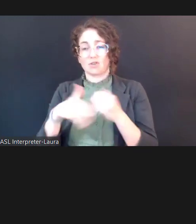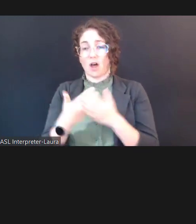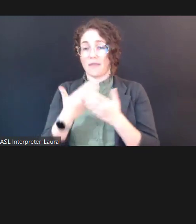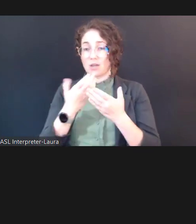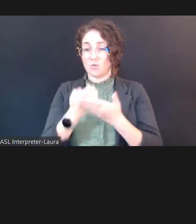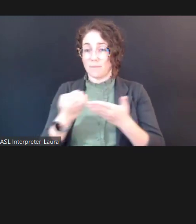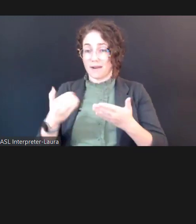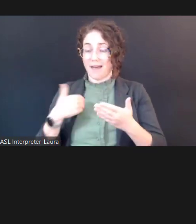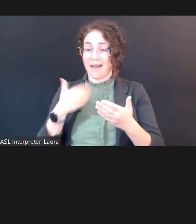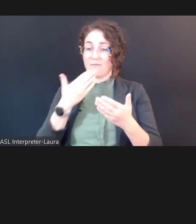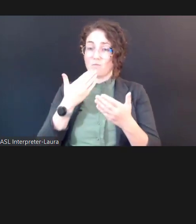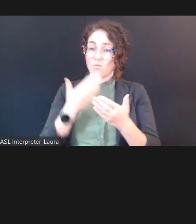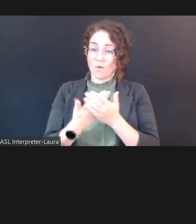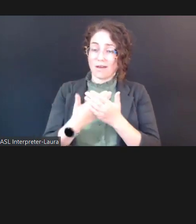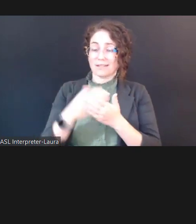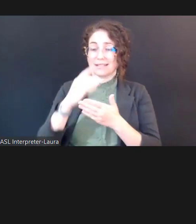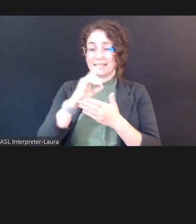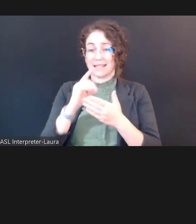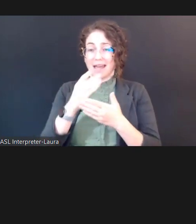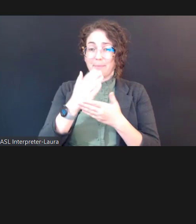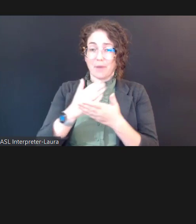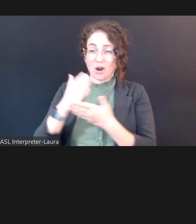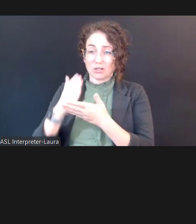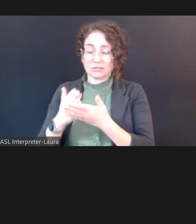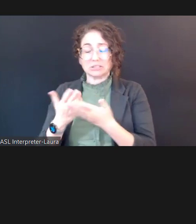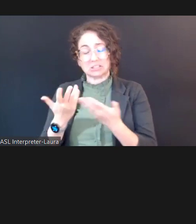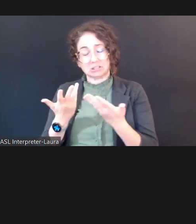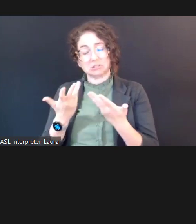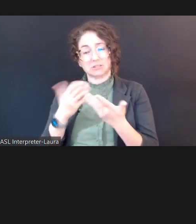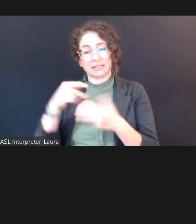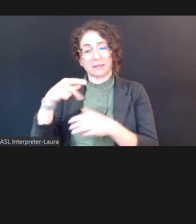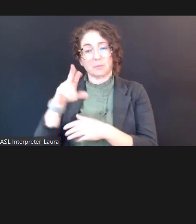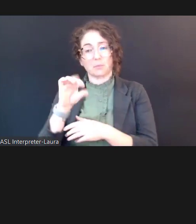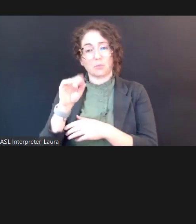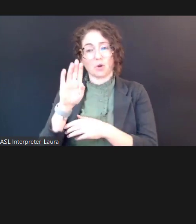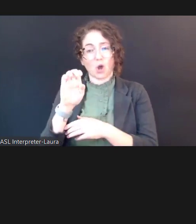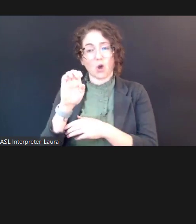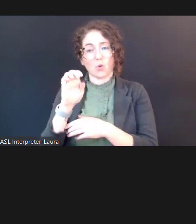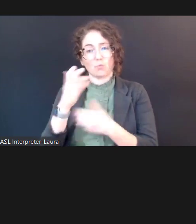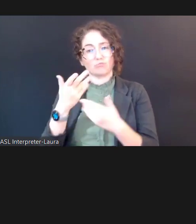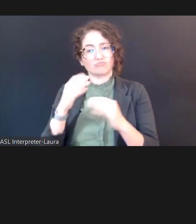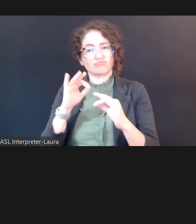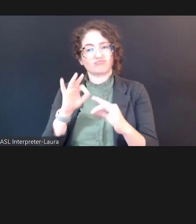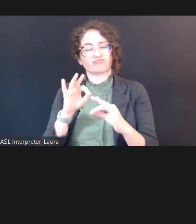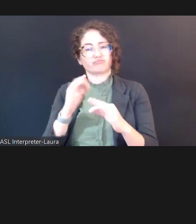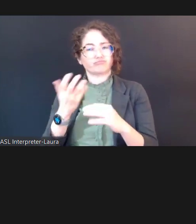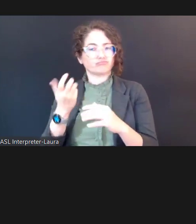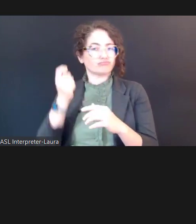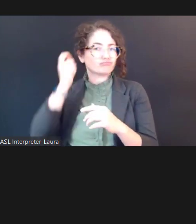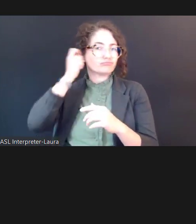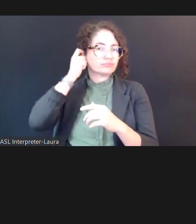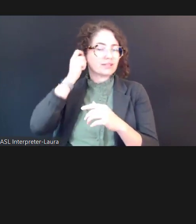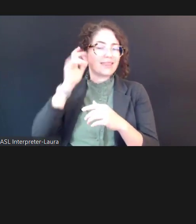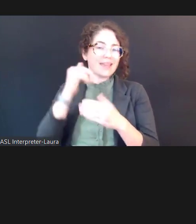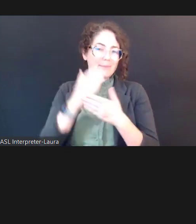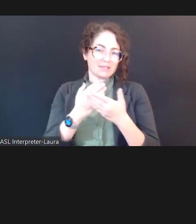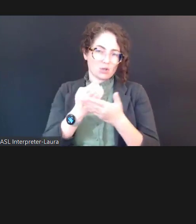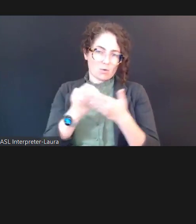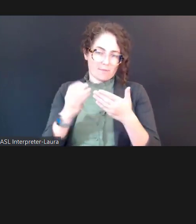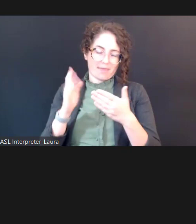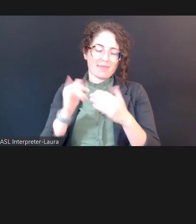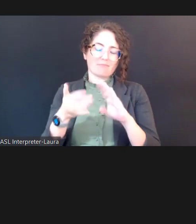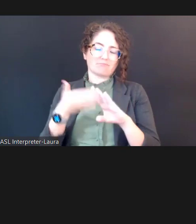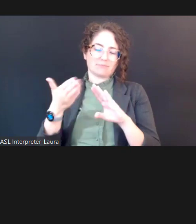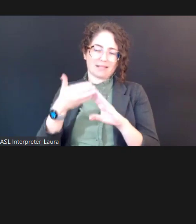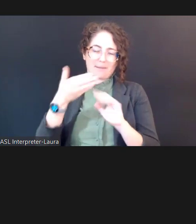have well-designed elements and parts and probes. They tend to be the pieces of equipment that function